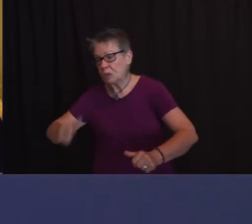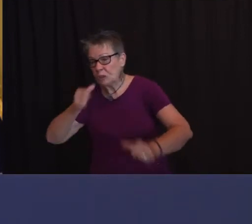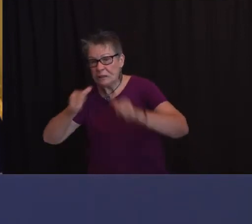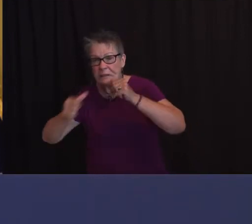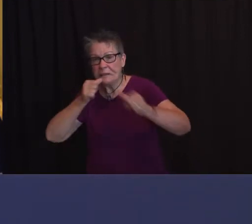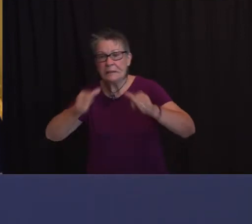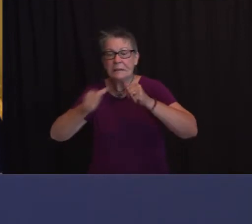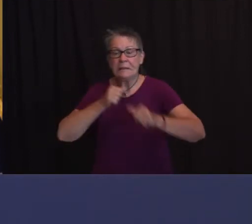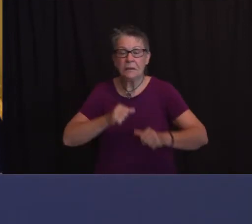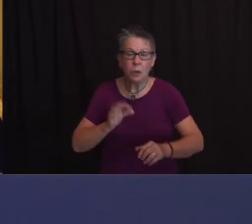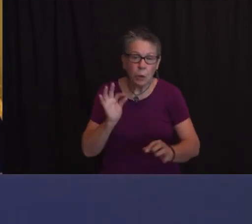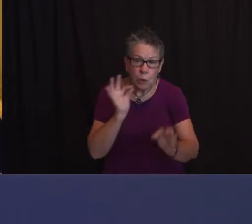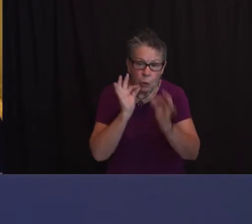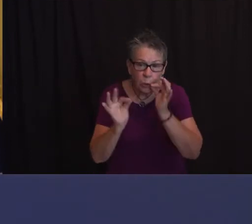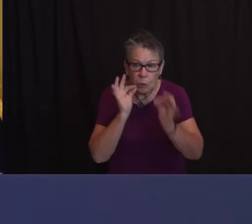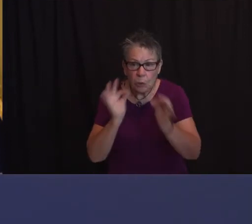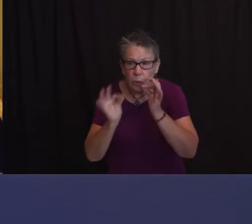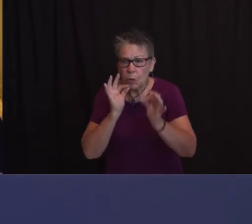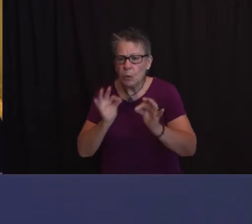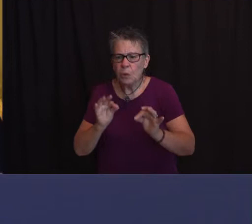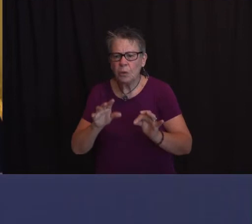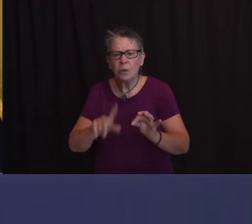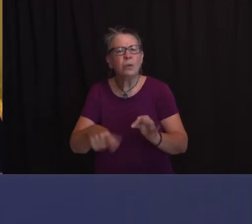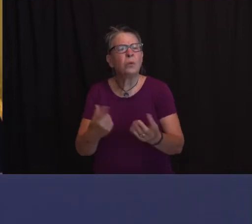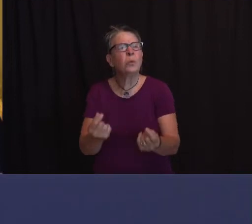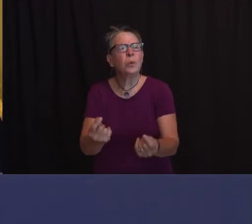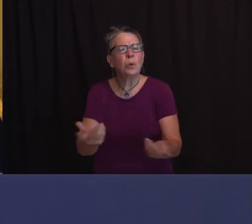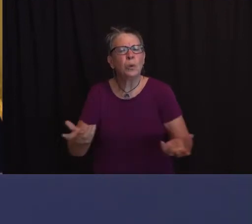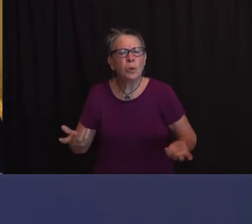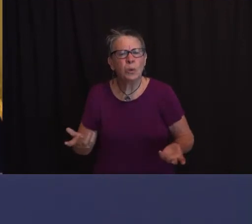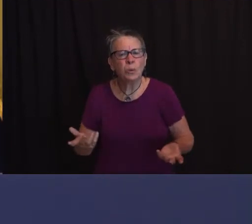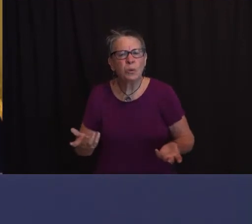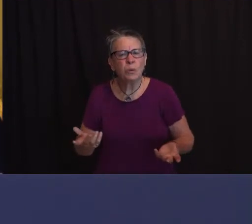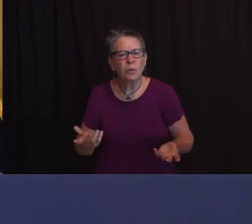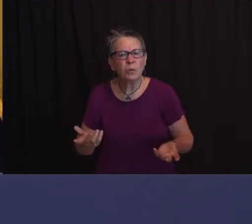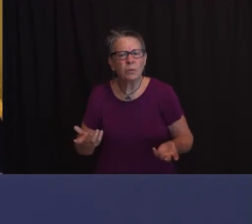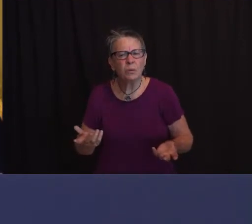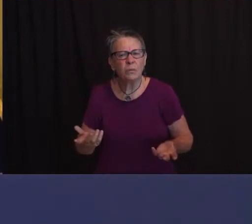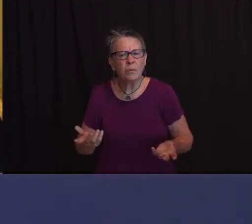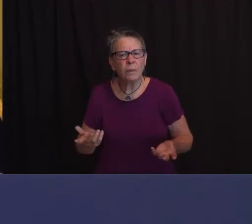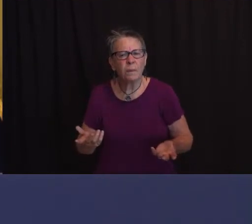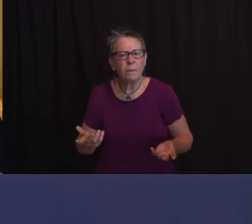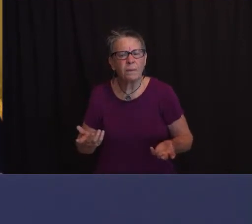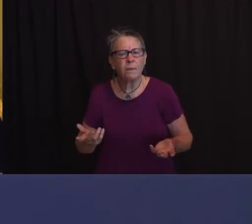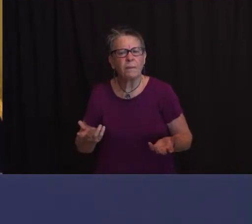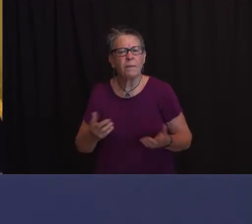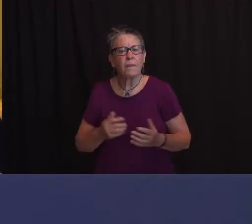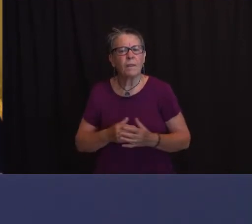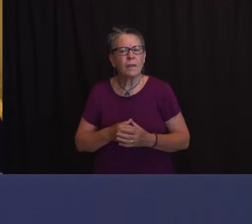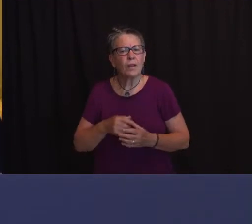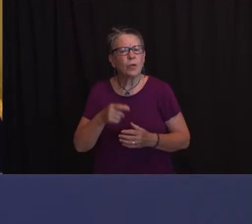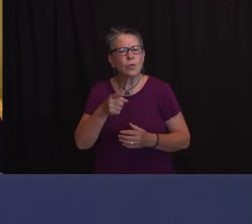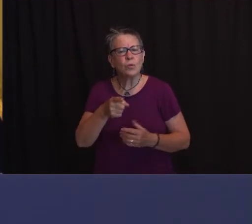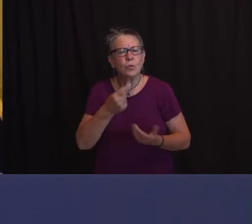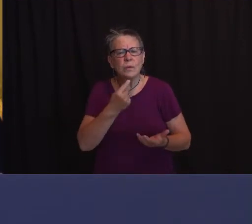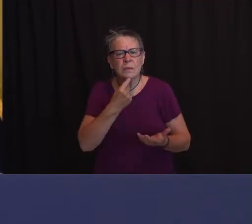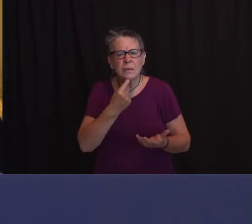You've said, Governor, excuse me, that all options are on the table with regard to the Delta